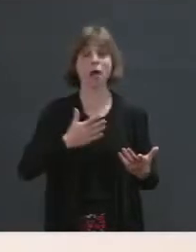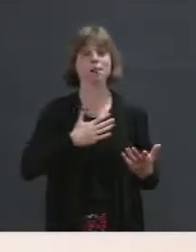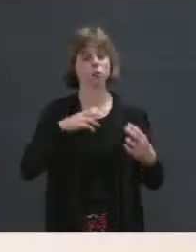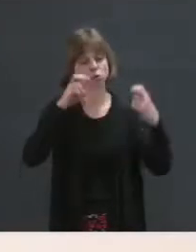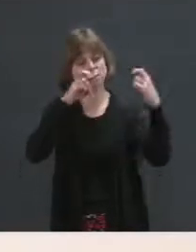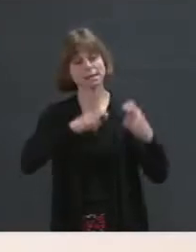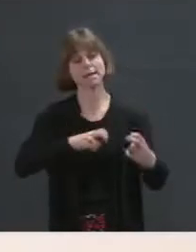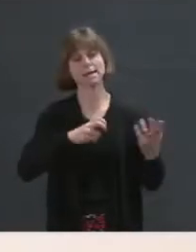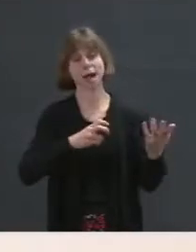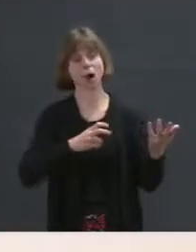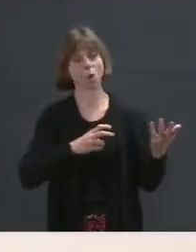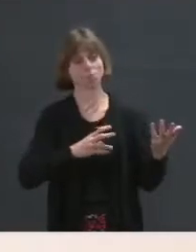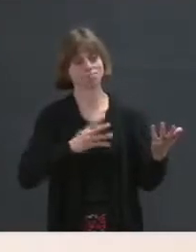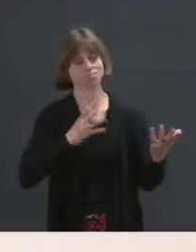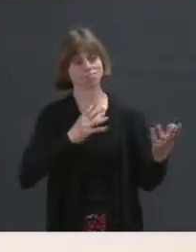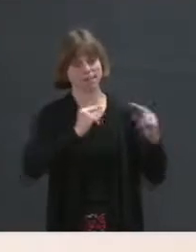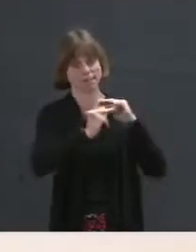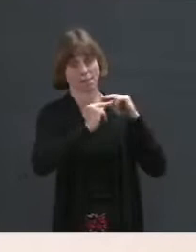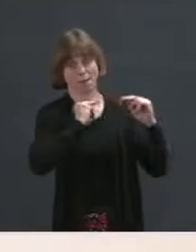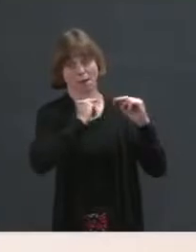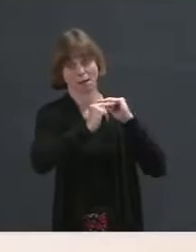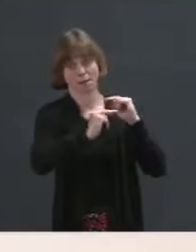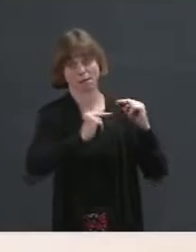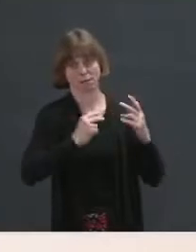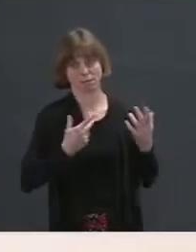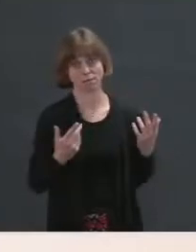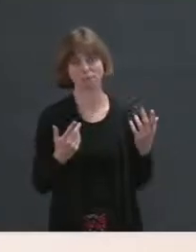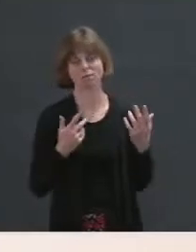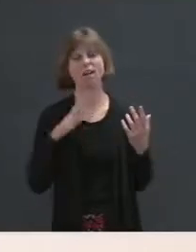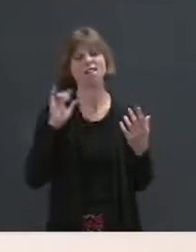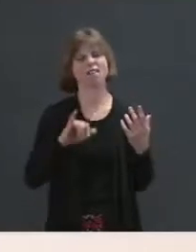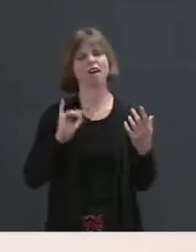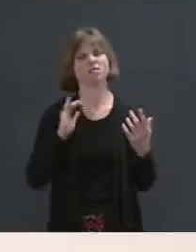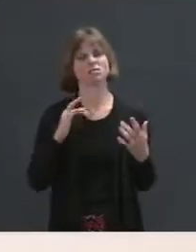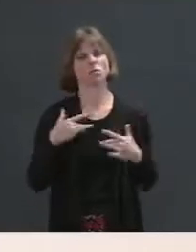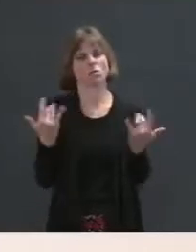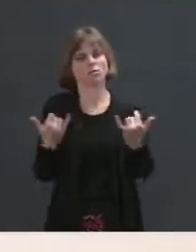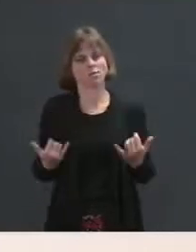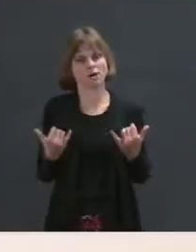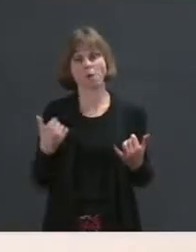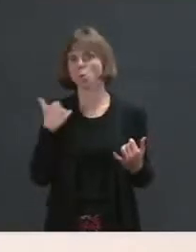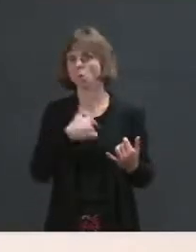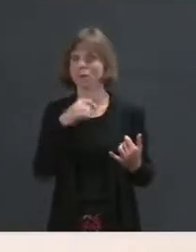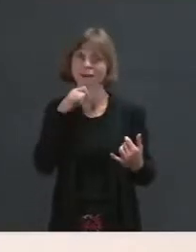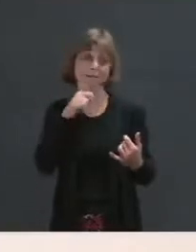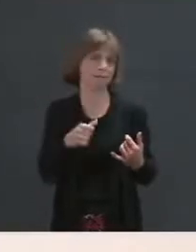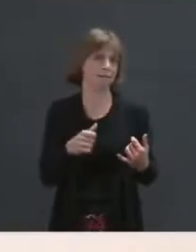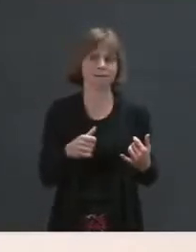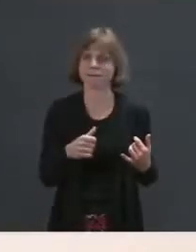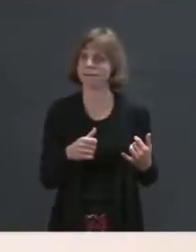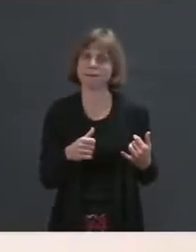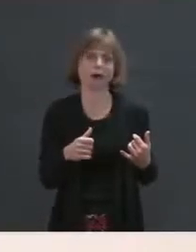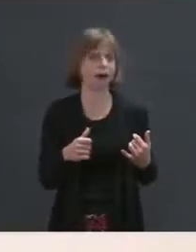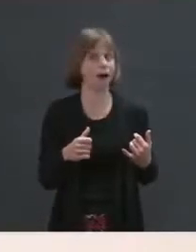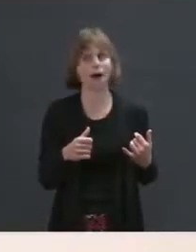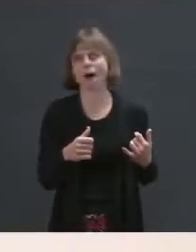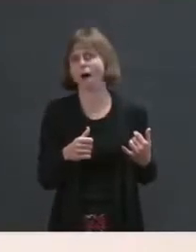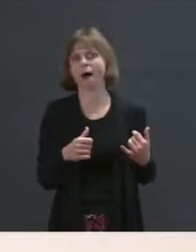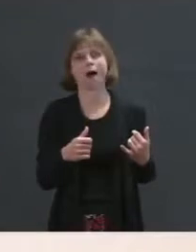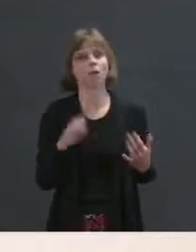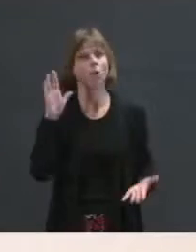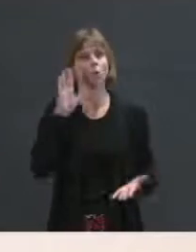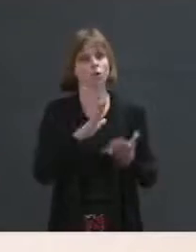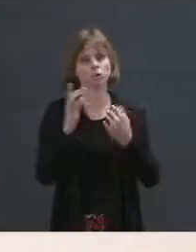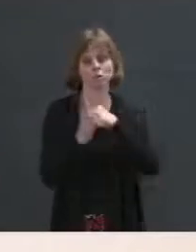conversation. That's the stage we are at. As you know, we have not taken any steps to roll back on sanctions, or to provide, I should